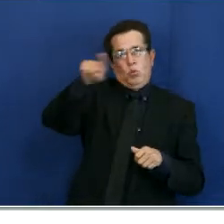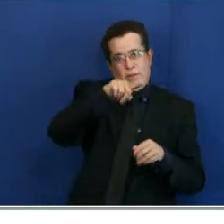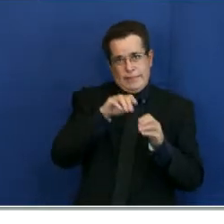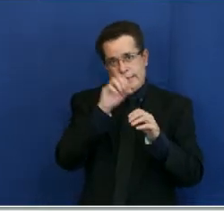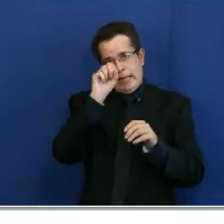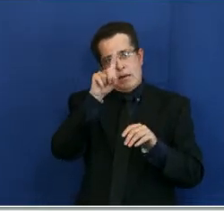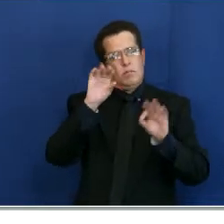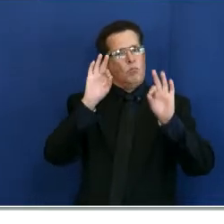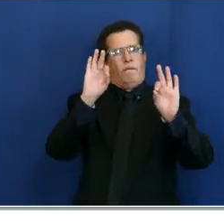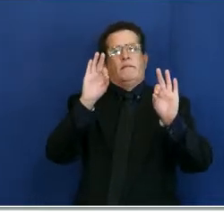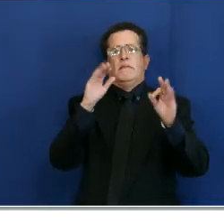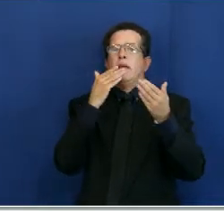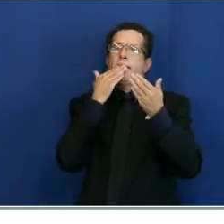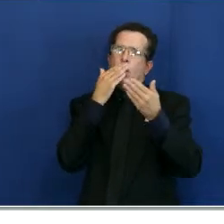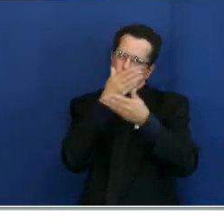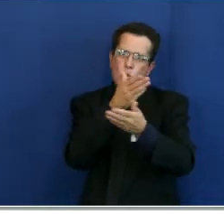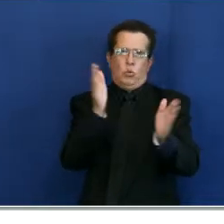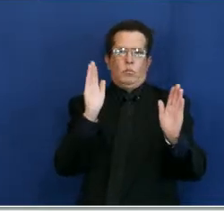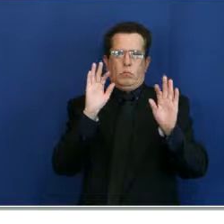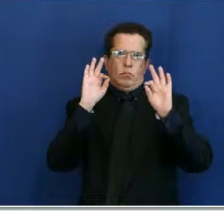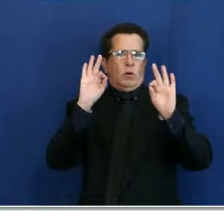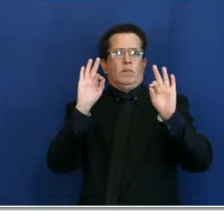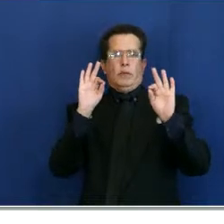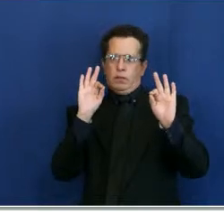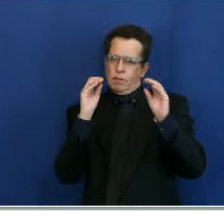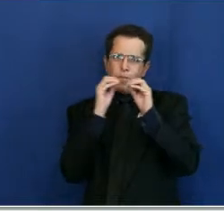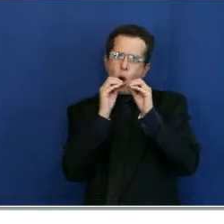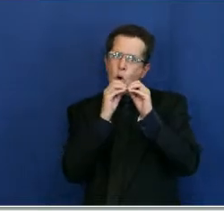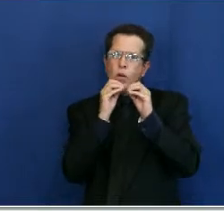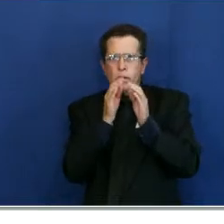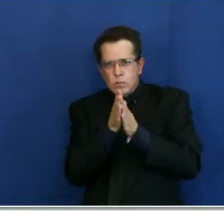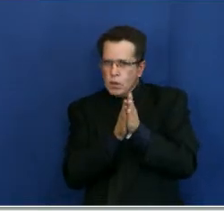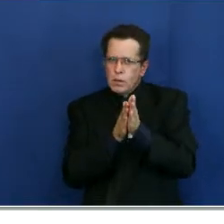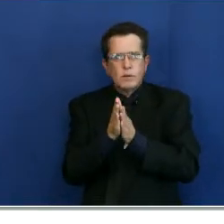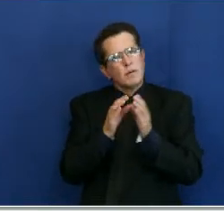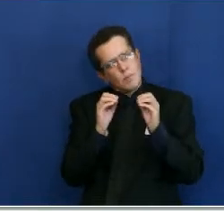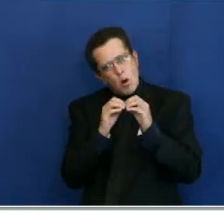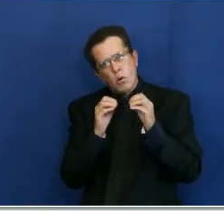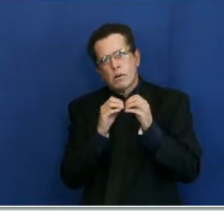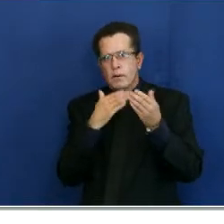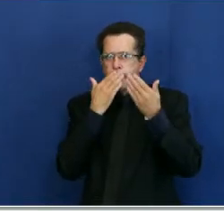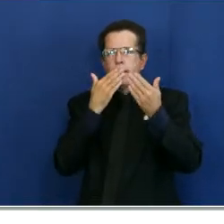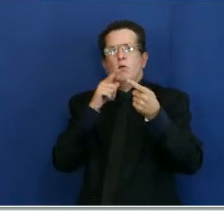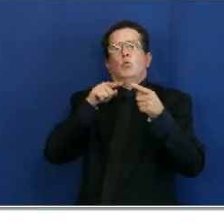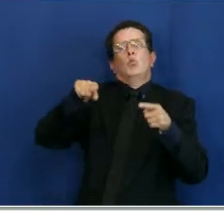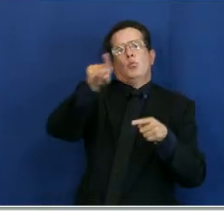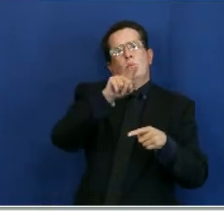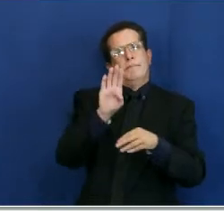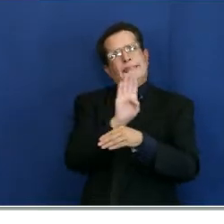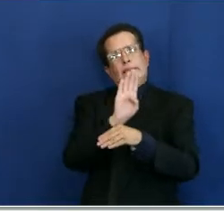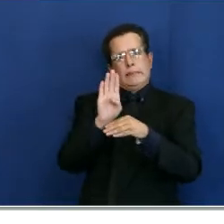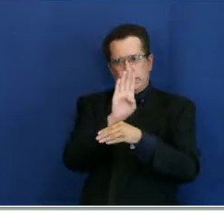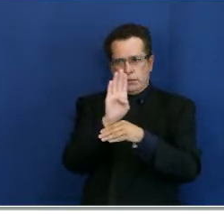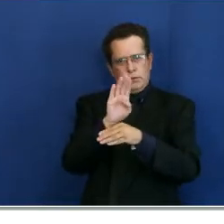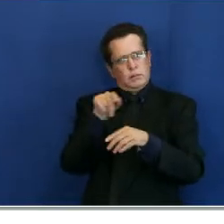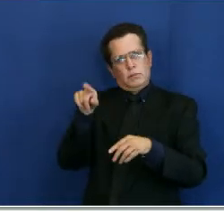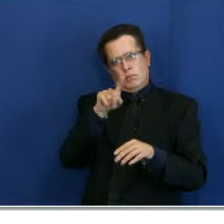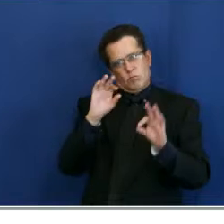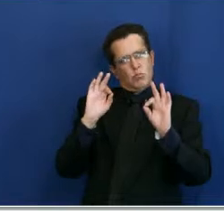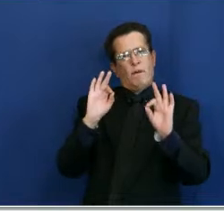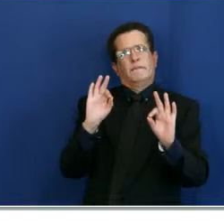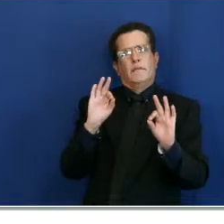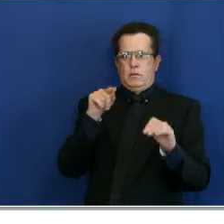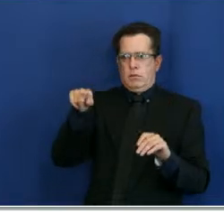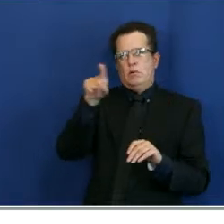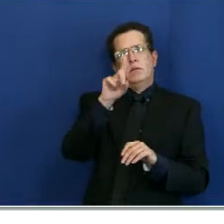and we thank you. Kudos goes out to all of the businesses and all of those that